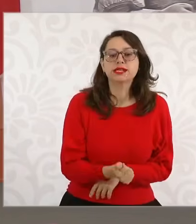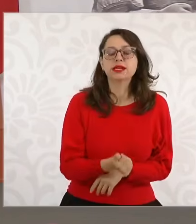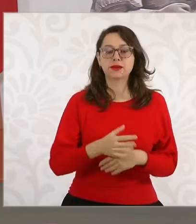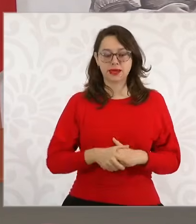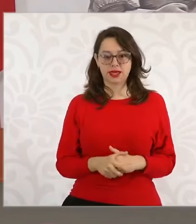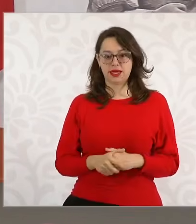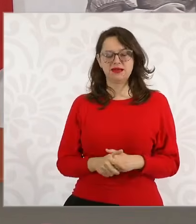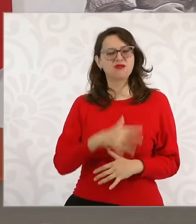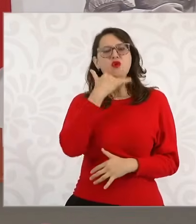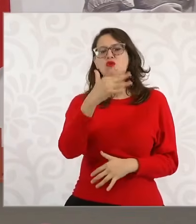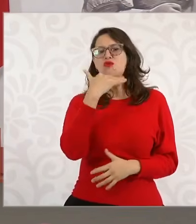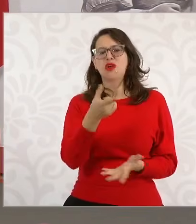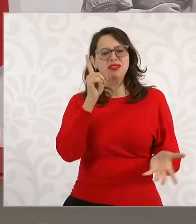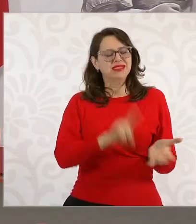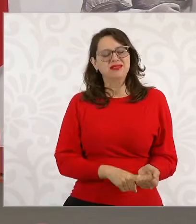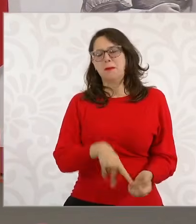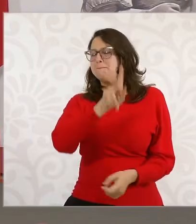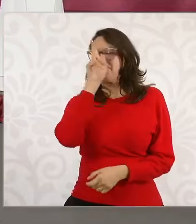además de mucha corrupción.